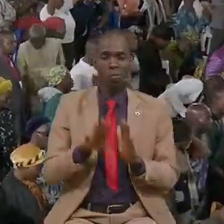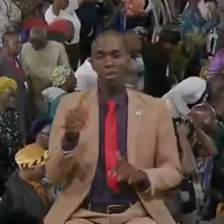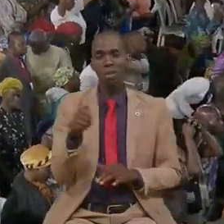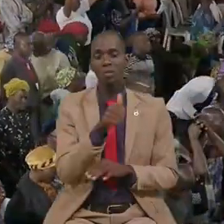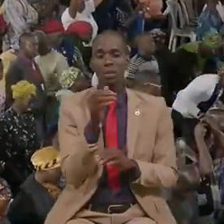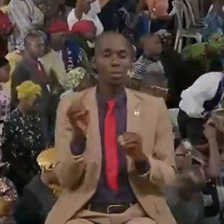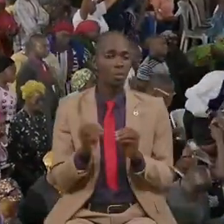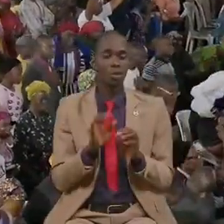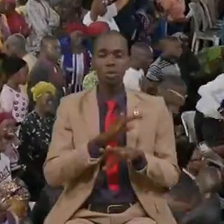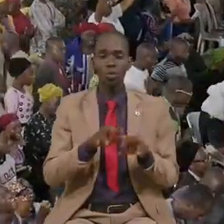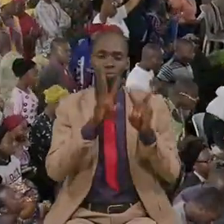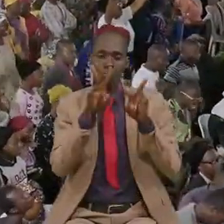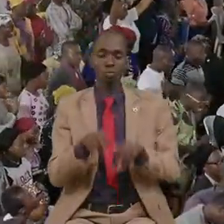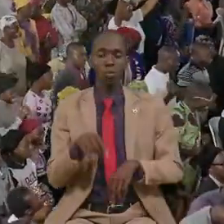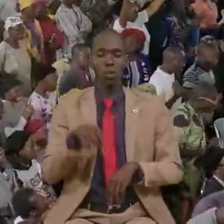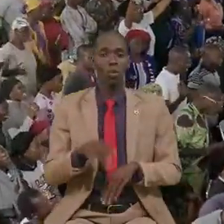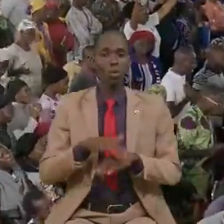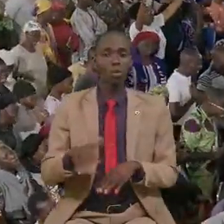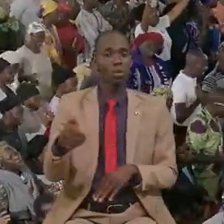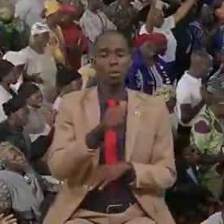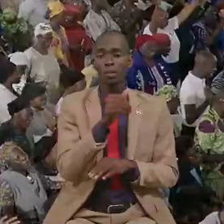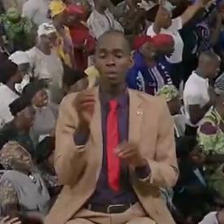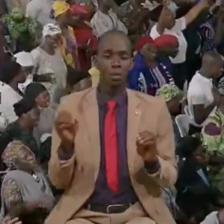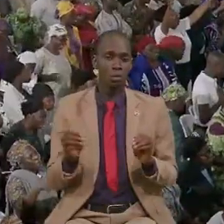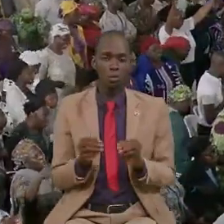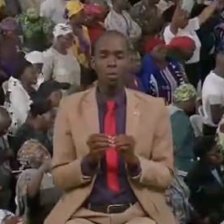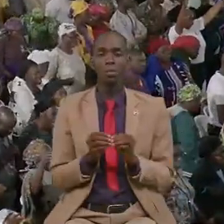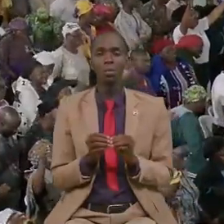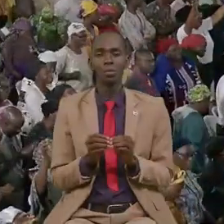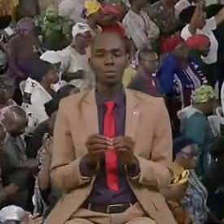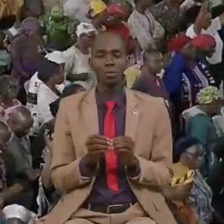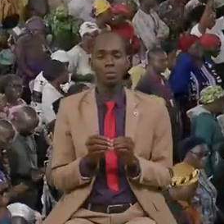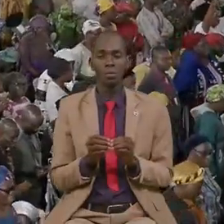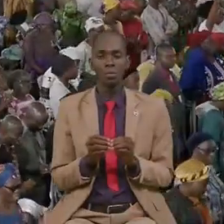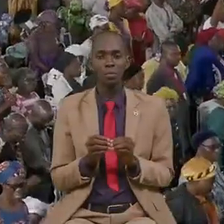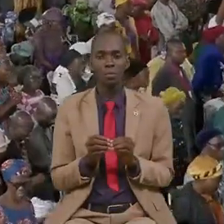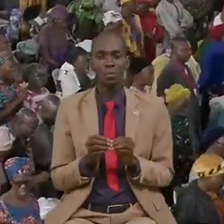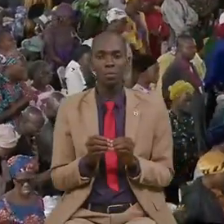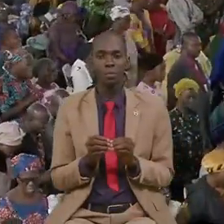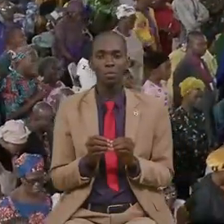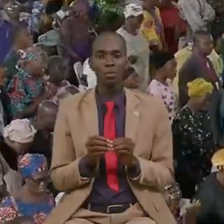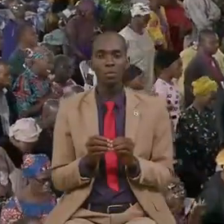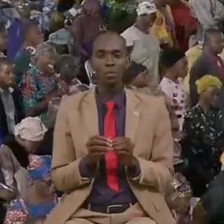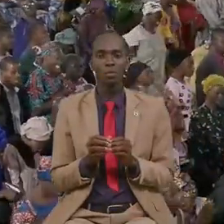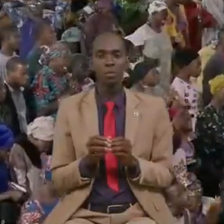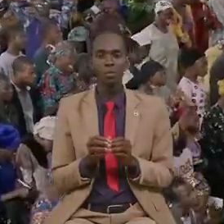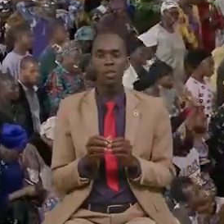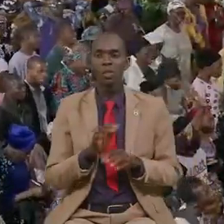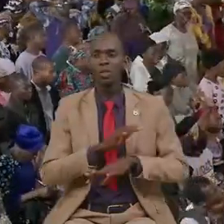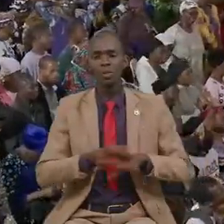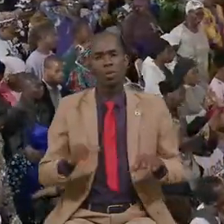Don't cut down yourself anymore. Don't say,